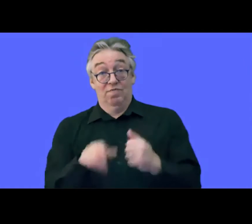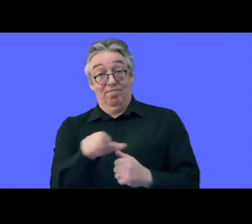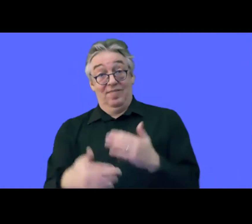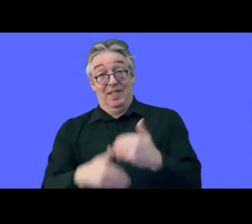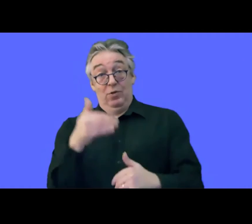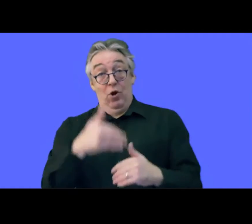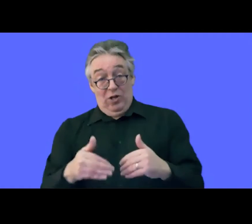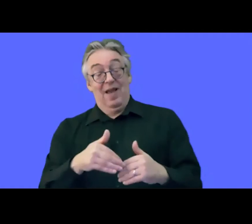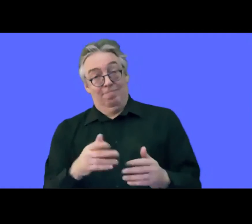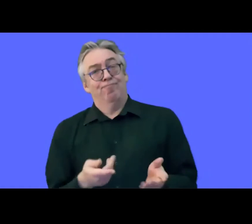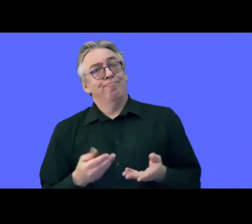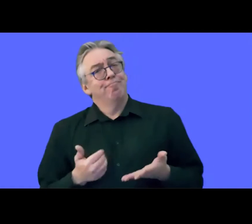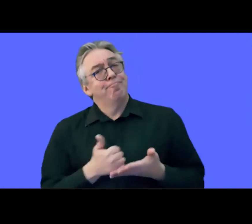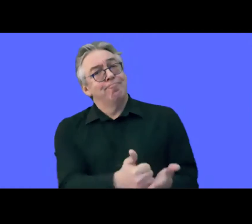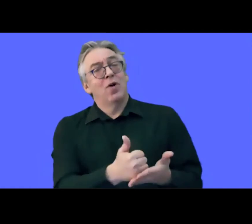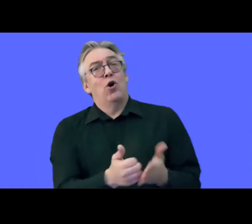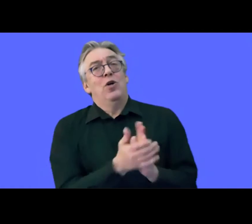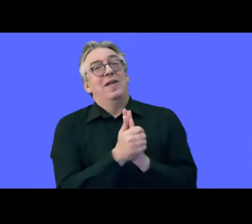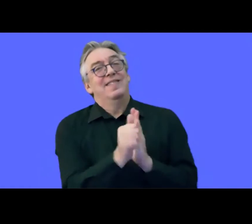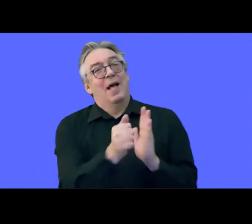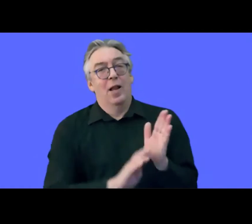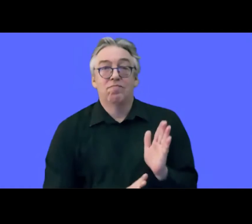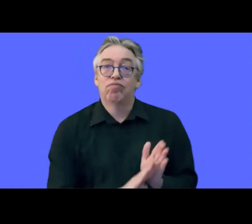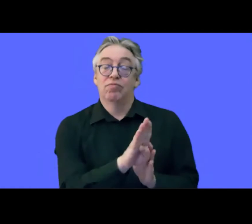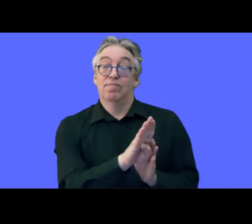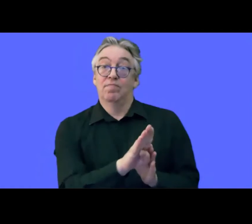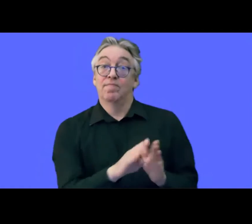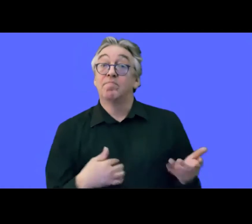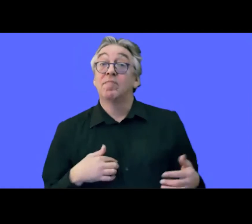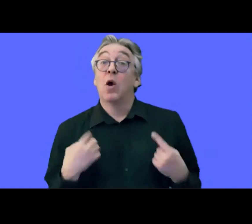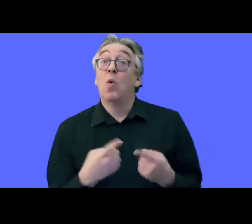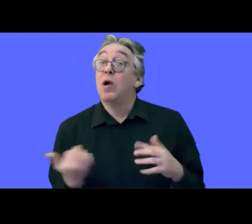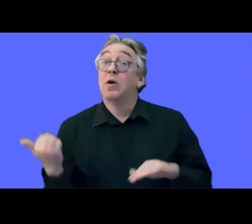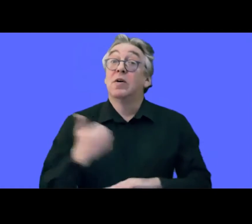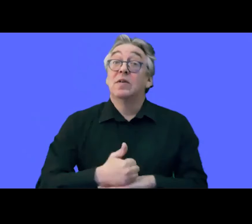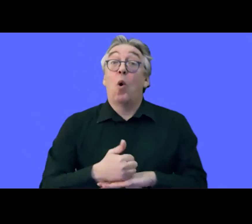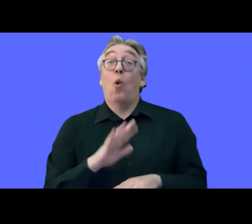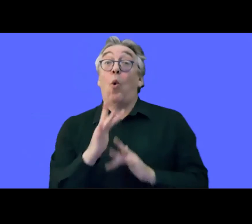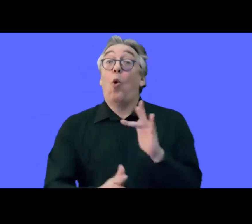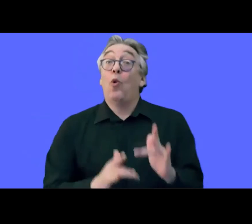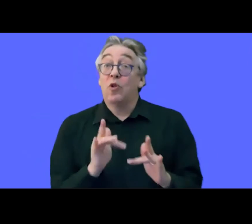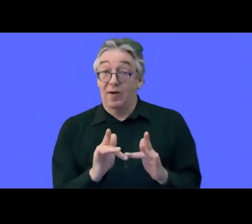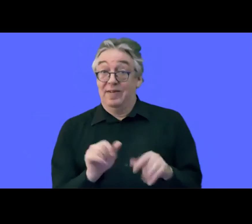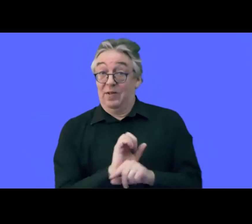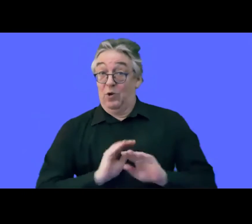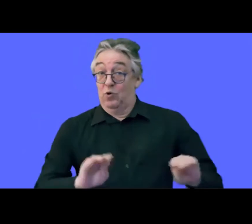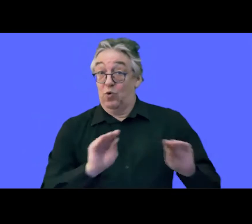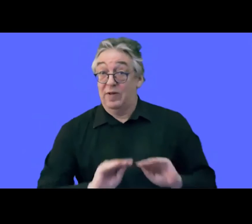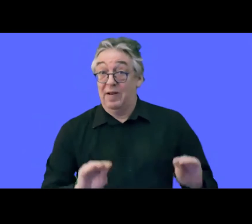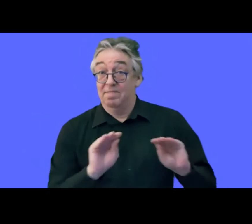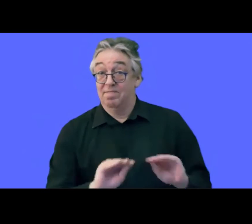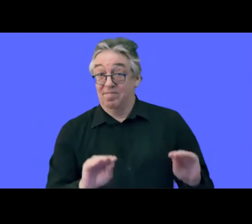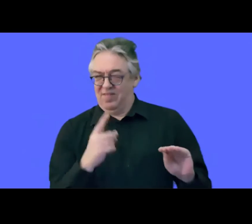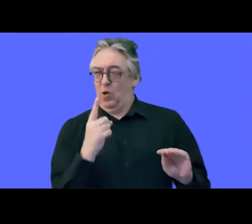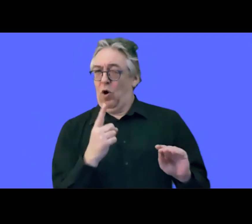curriculum inclusive, exploring accessible online training platforms for e-learning courses are some of those key strategies used